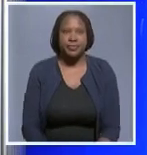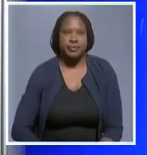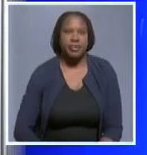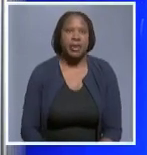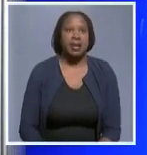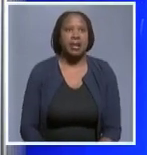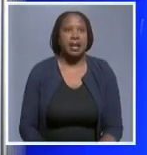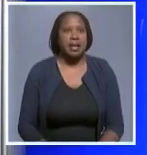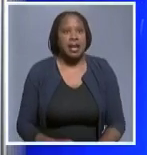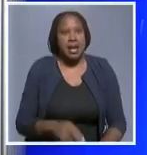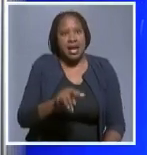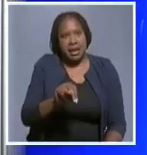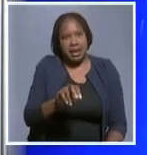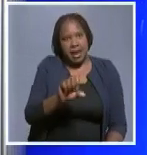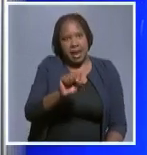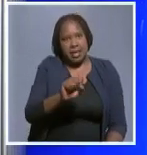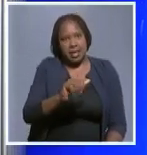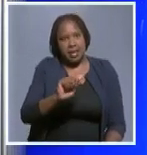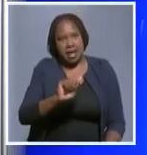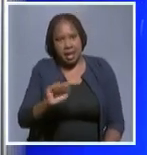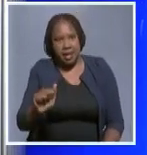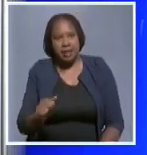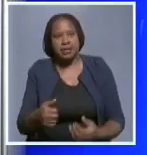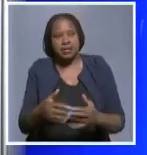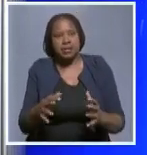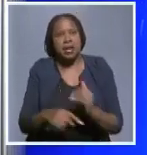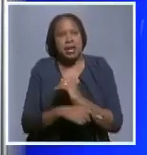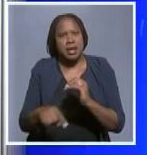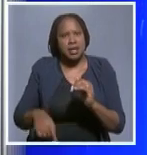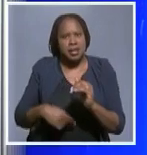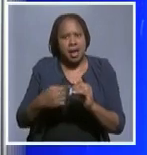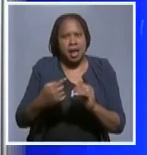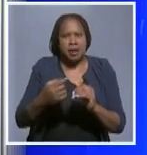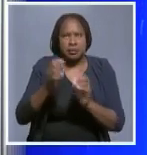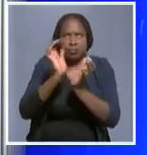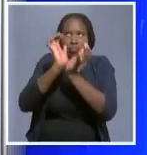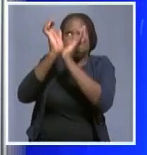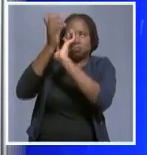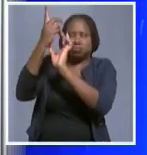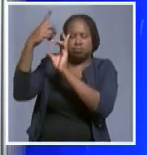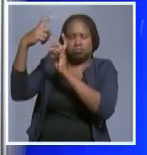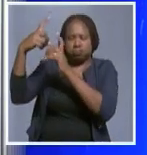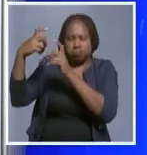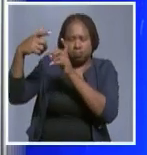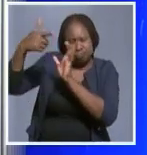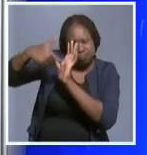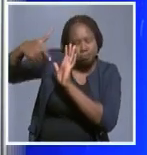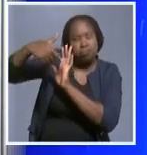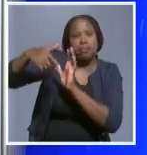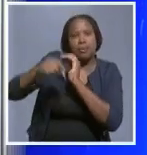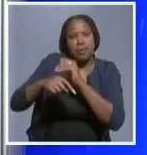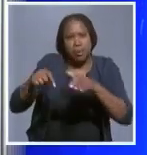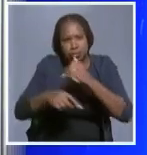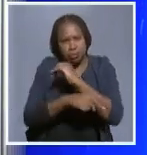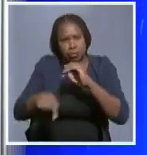The Namibia Statistics Agency, NSA, has launched a national high-resolution satellite imagery for the entire country to be used